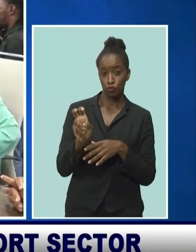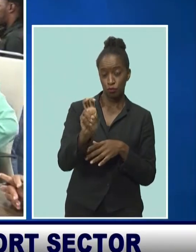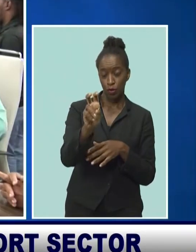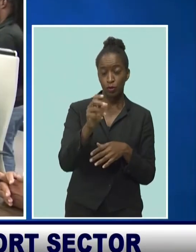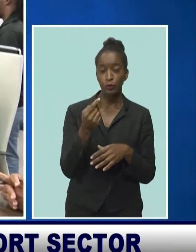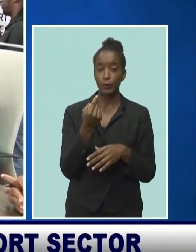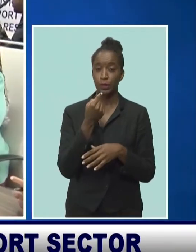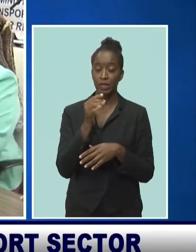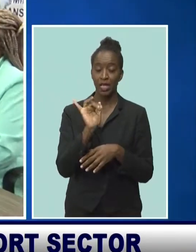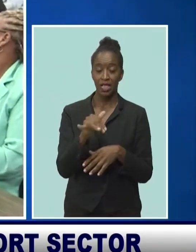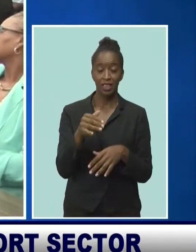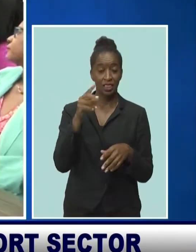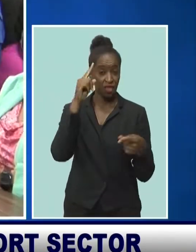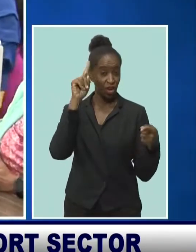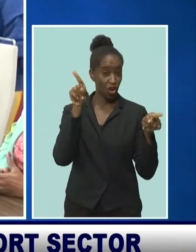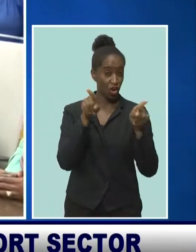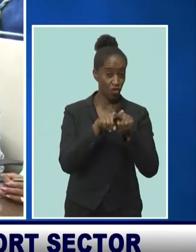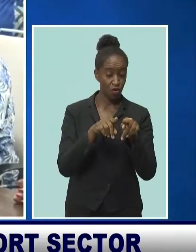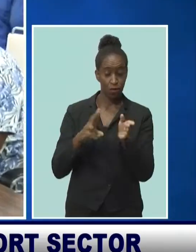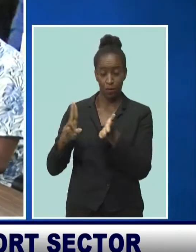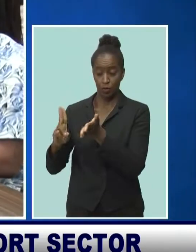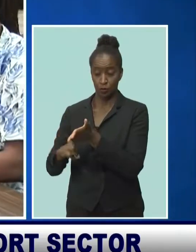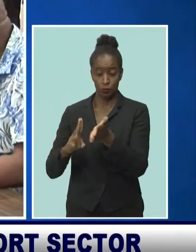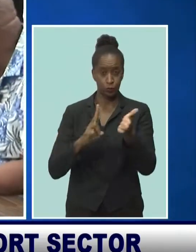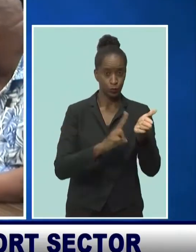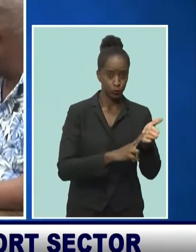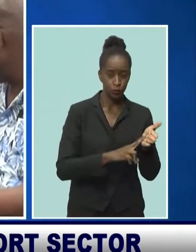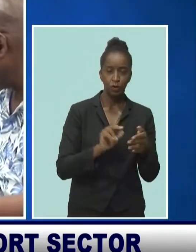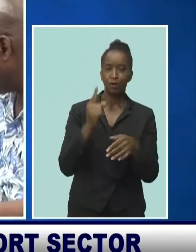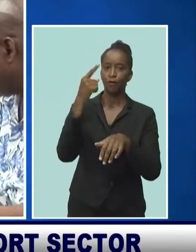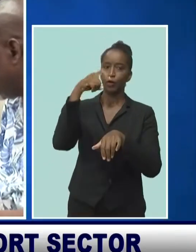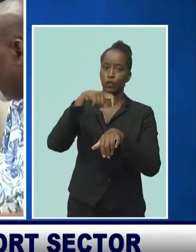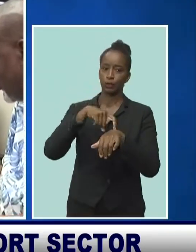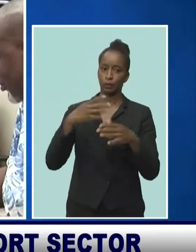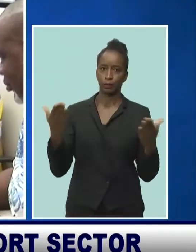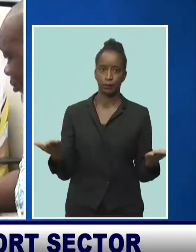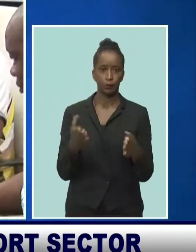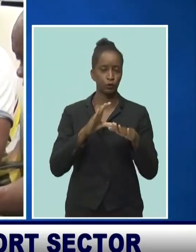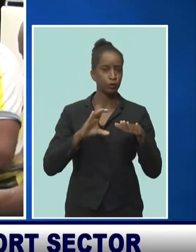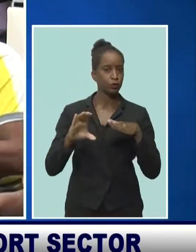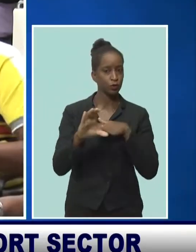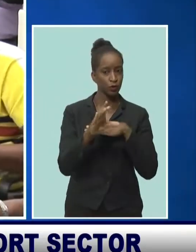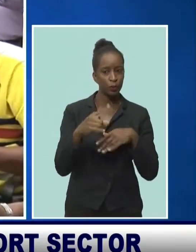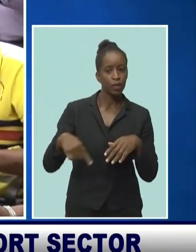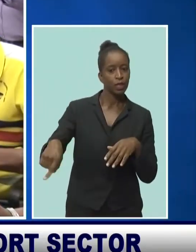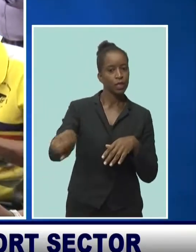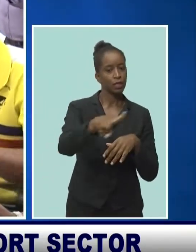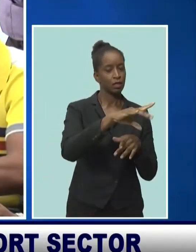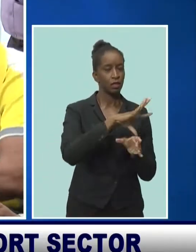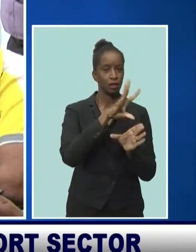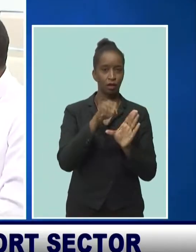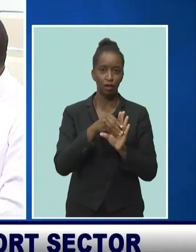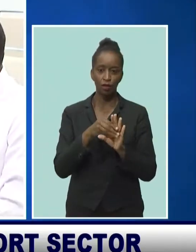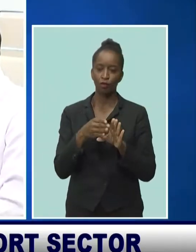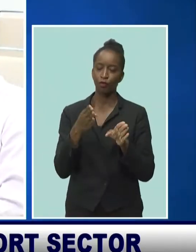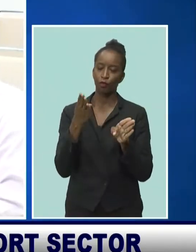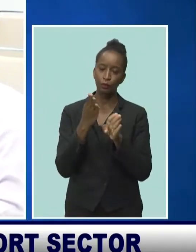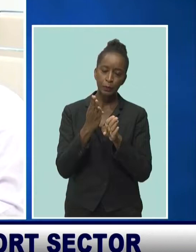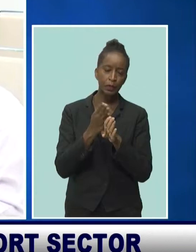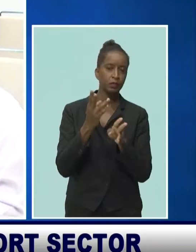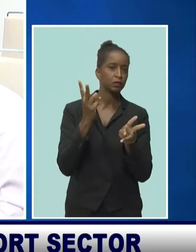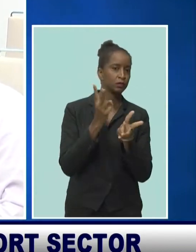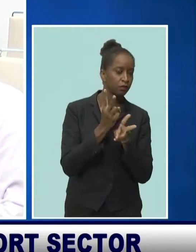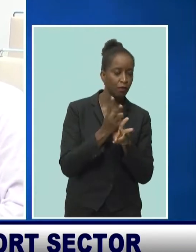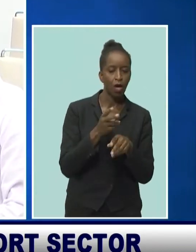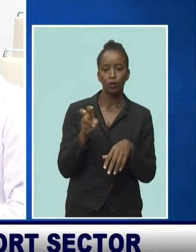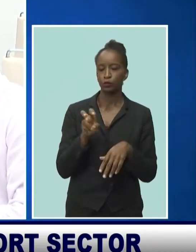as the first time in the Caribbean a government has been able to get all the players in the transport sector to come together to work towards a partnership